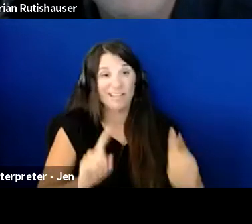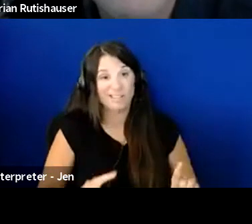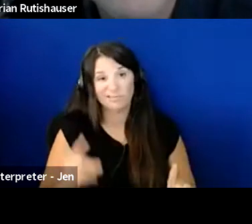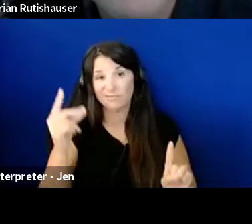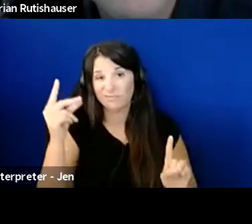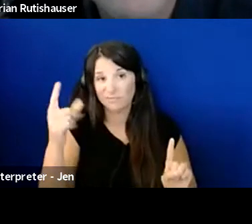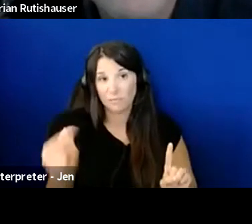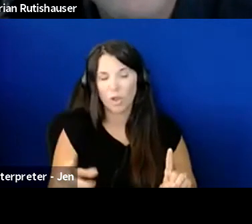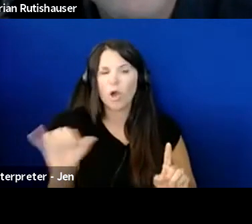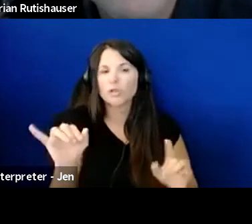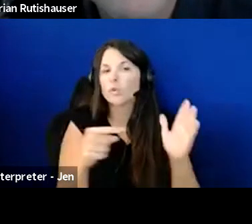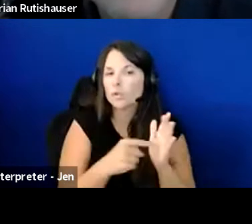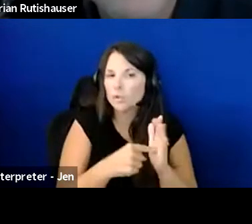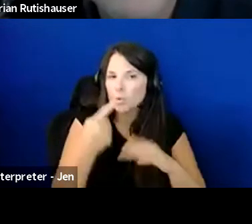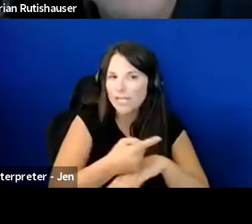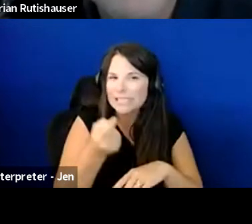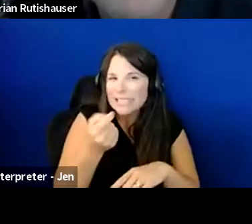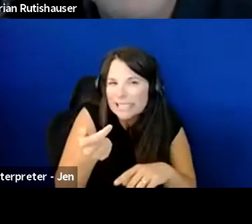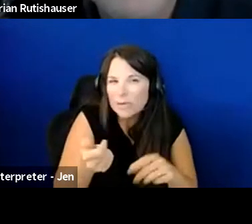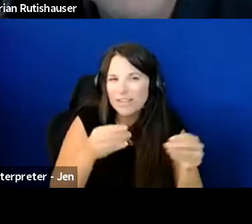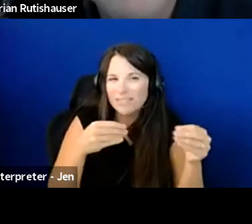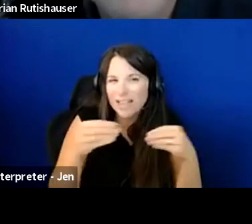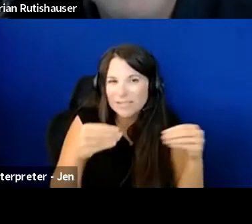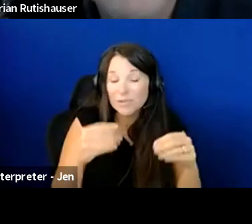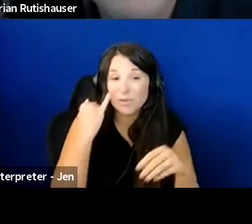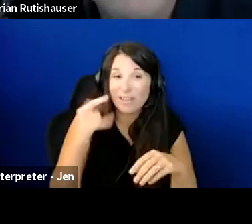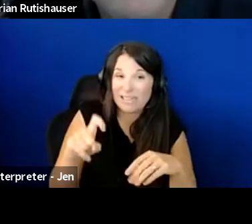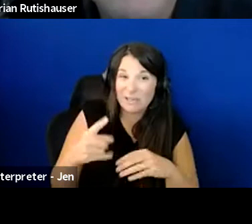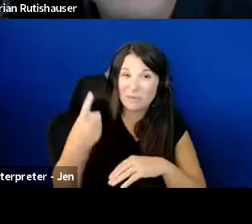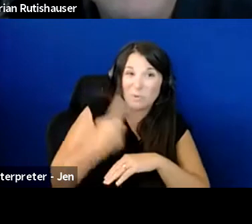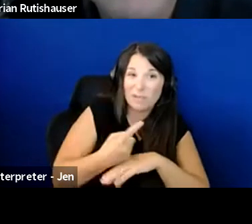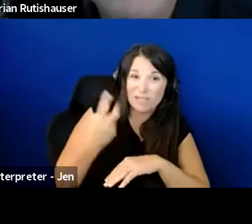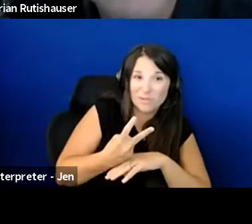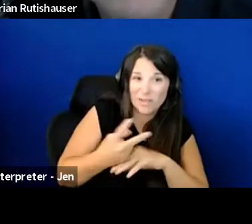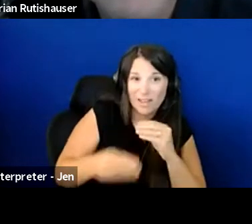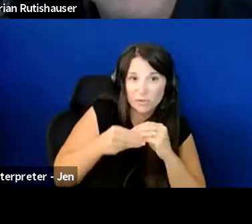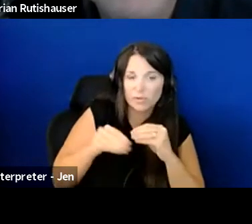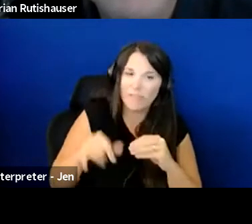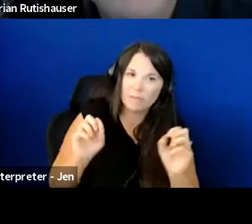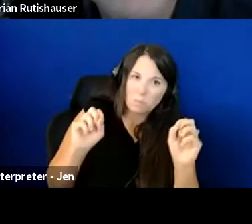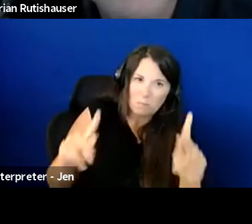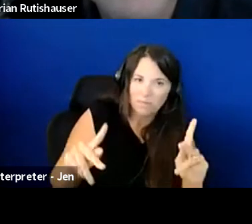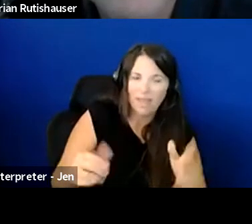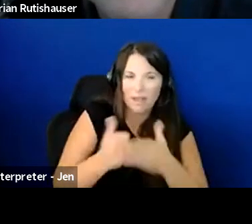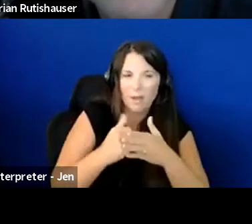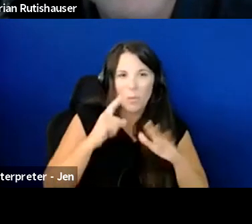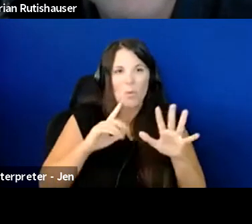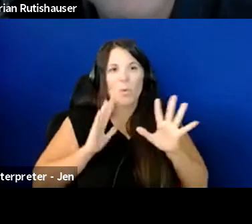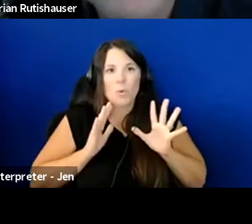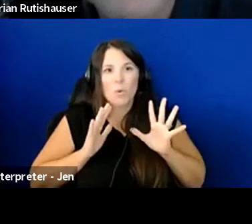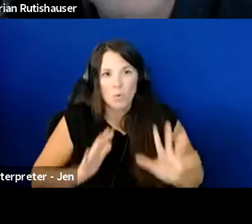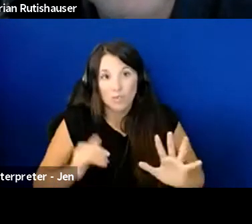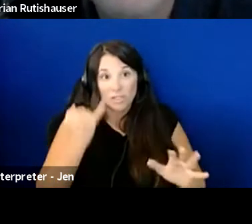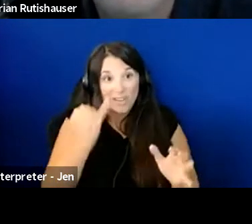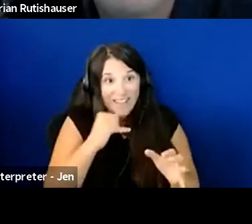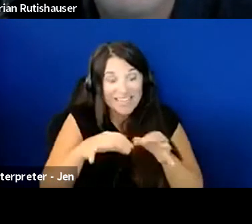were a little bit flexible. So sometimes when I needed an extra day or two, then that was okay. So that made me feel it relaxed me. So as long as I didn't procrastinate